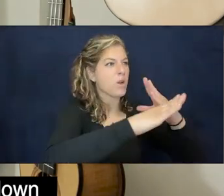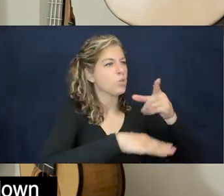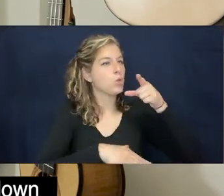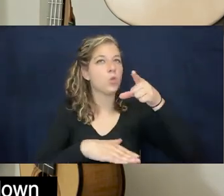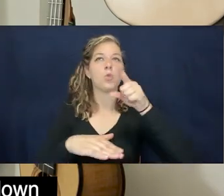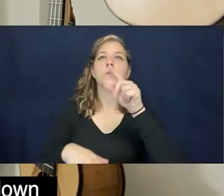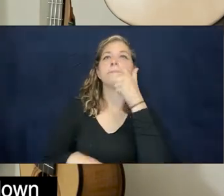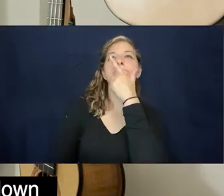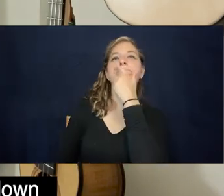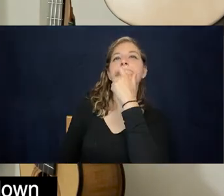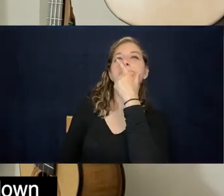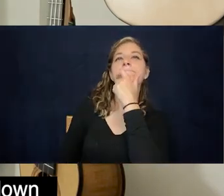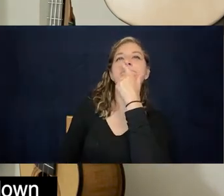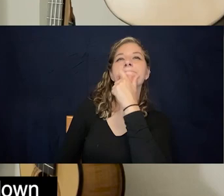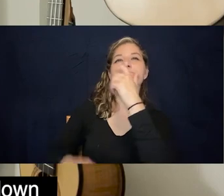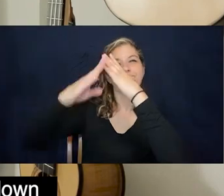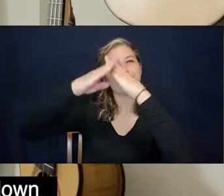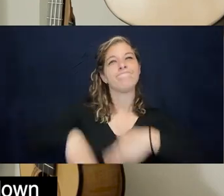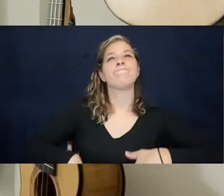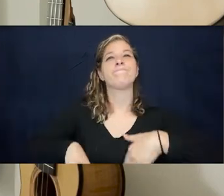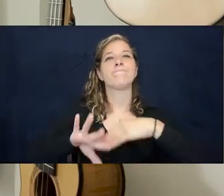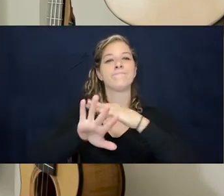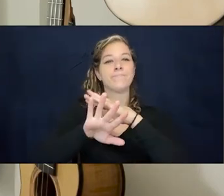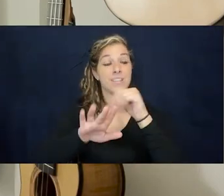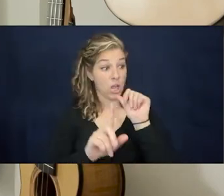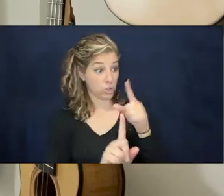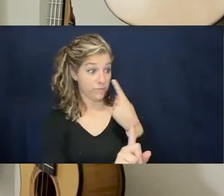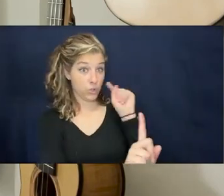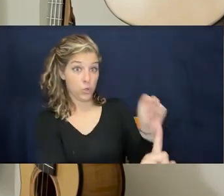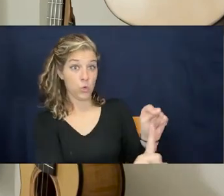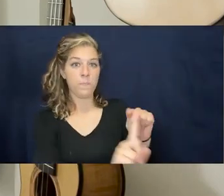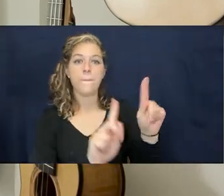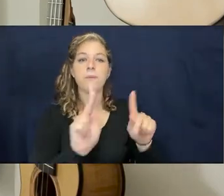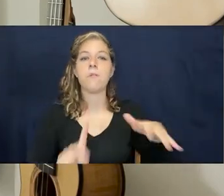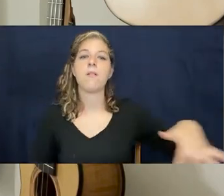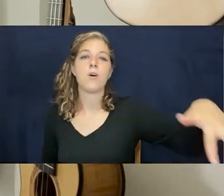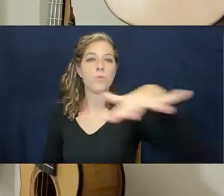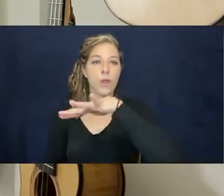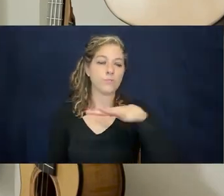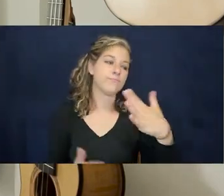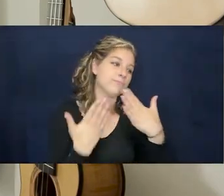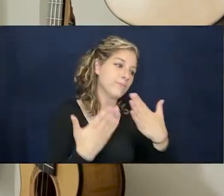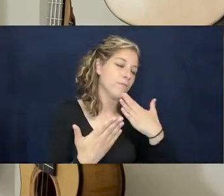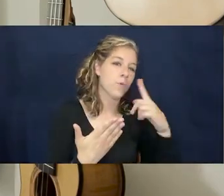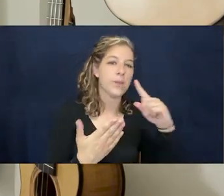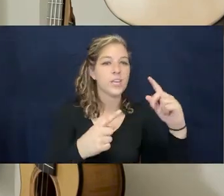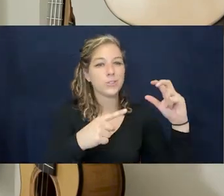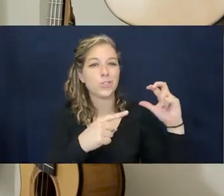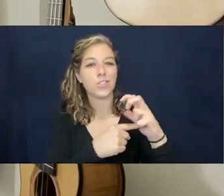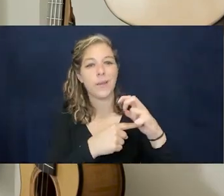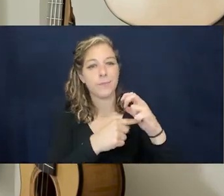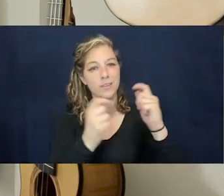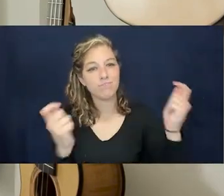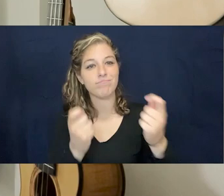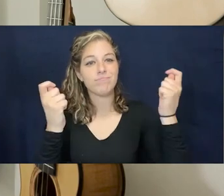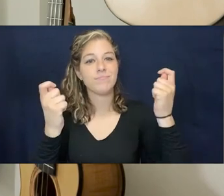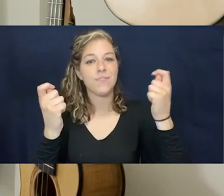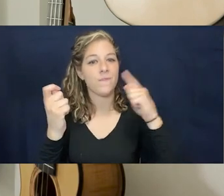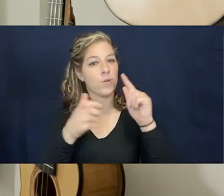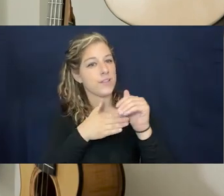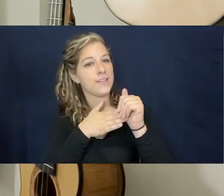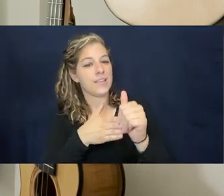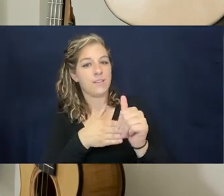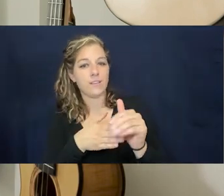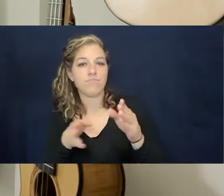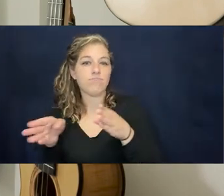and breaking down the barriers that are before you, not just for you, but for all of the people around you. Thank you for being a